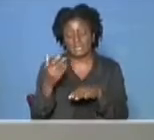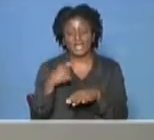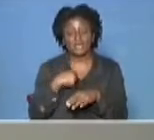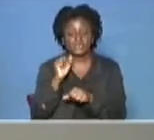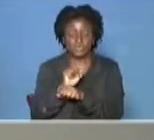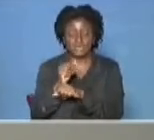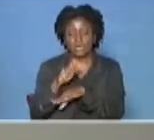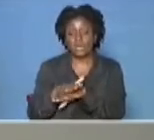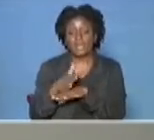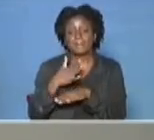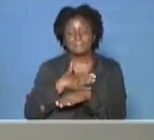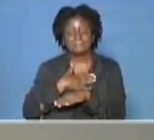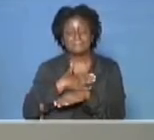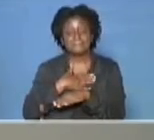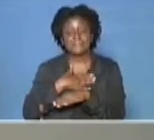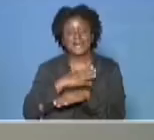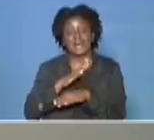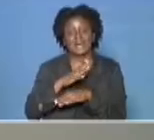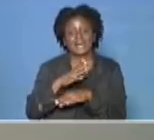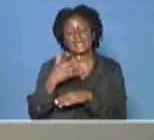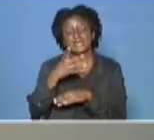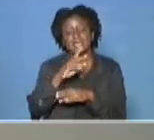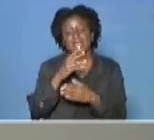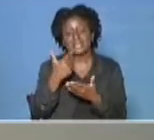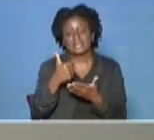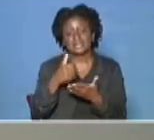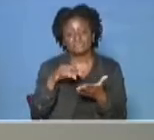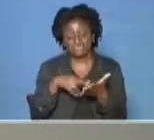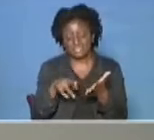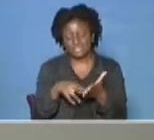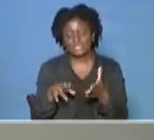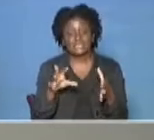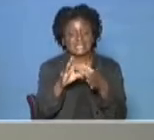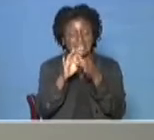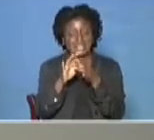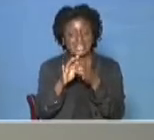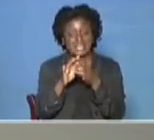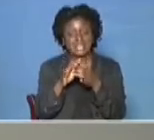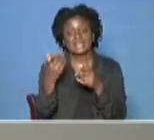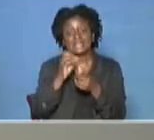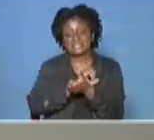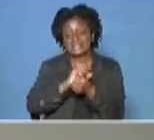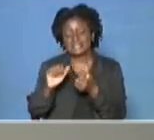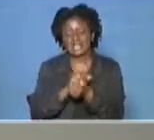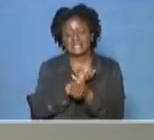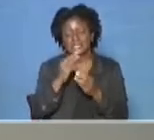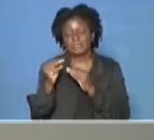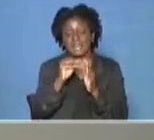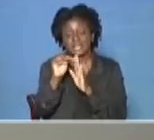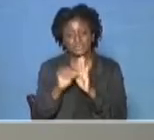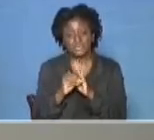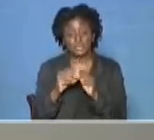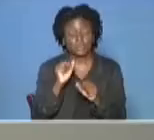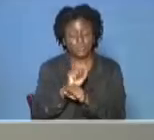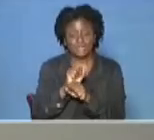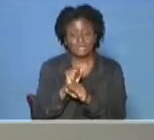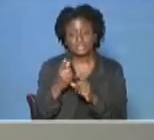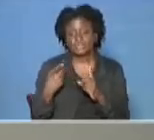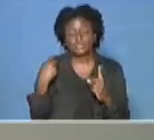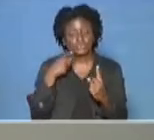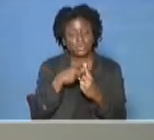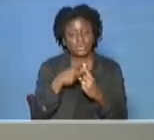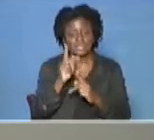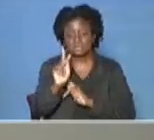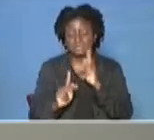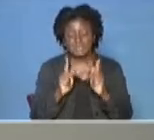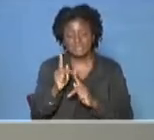thesis is linking disaster risk management and adaptation here in the Bahamas. Basically, my thesis is working towards public perceptions on